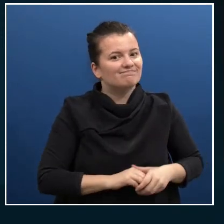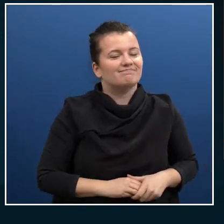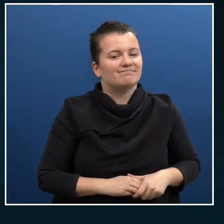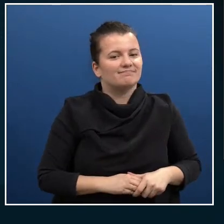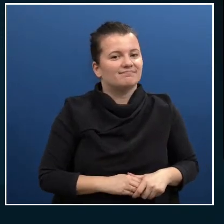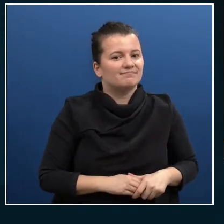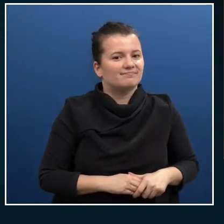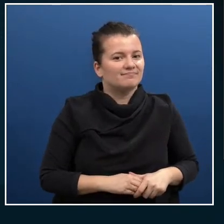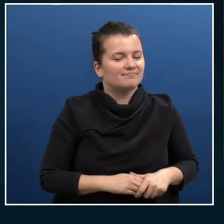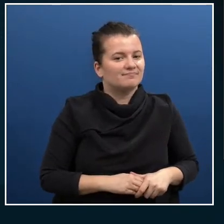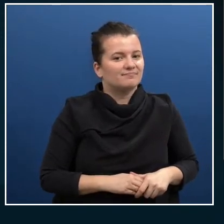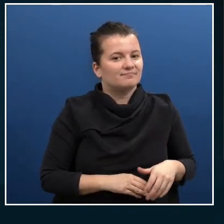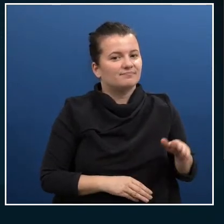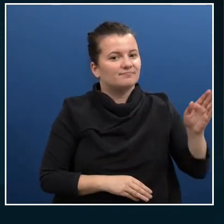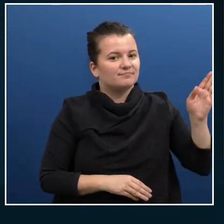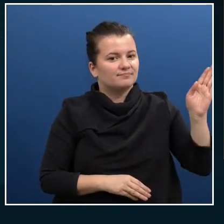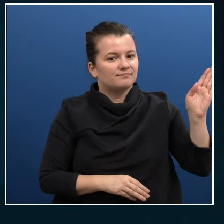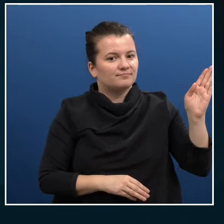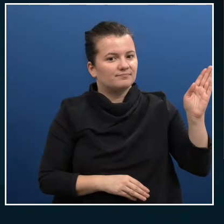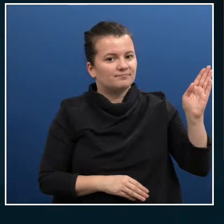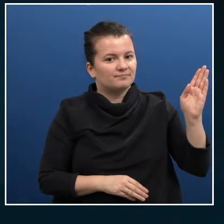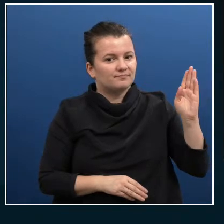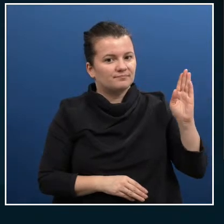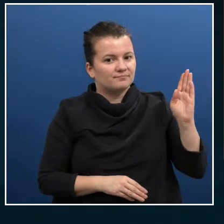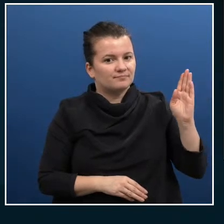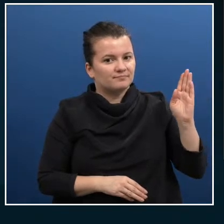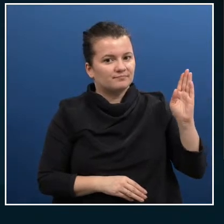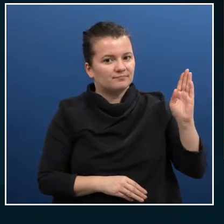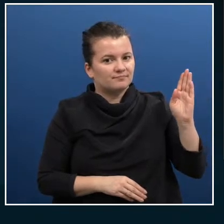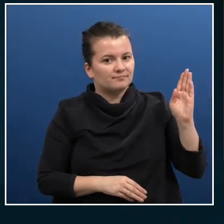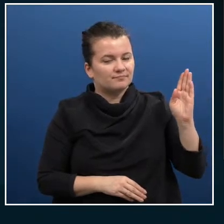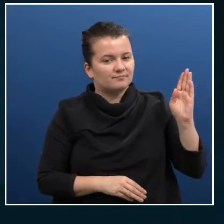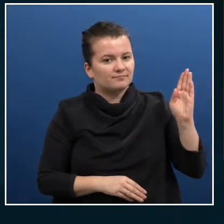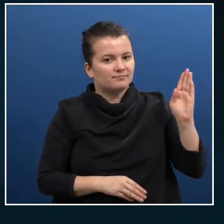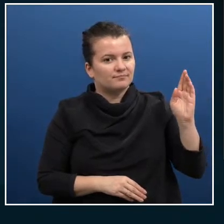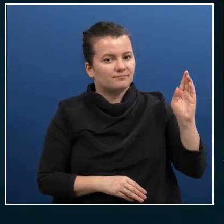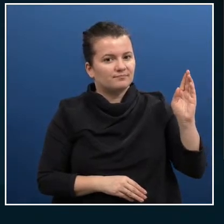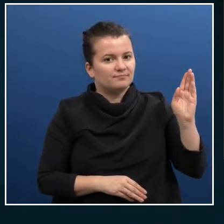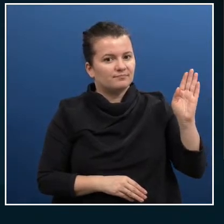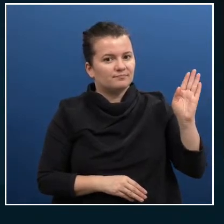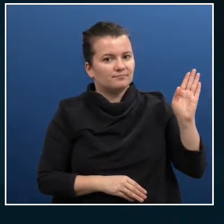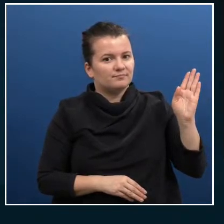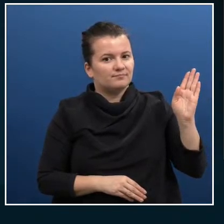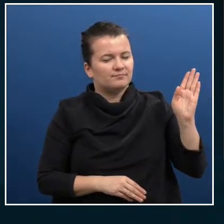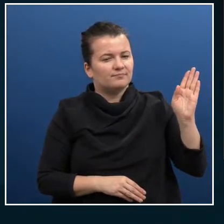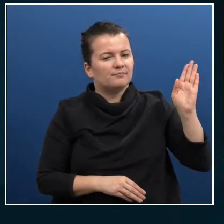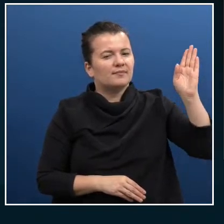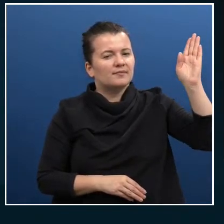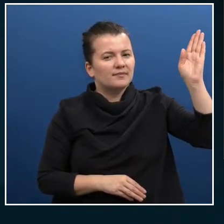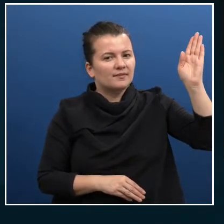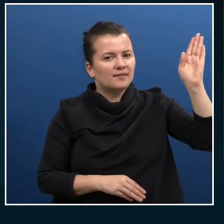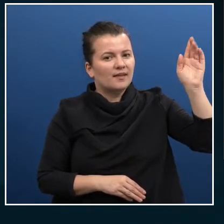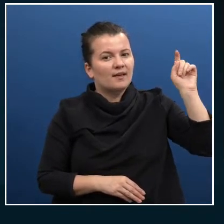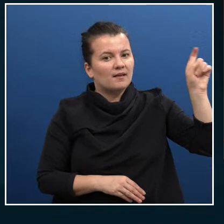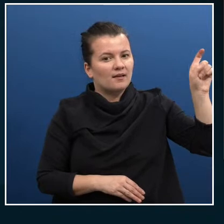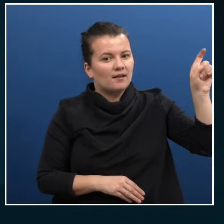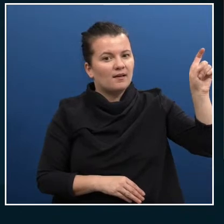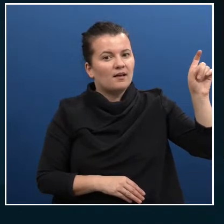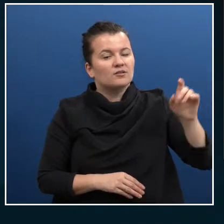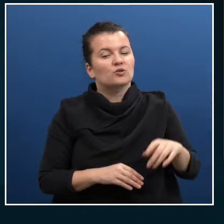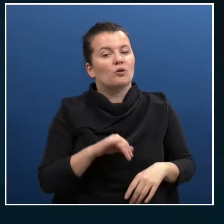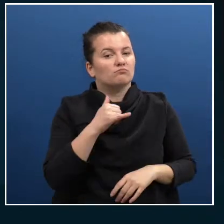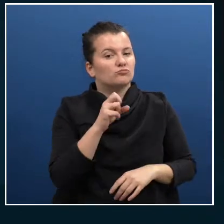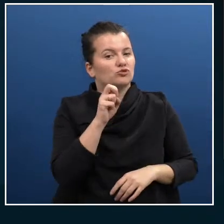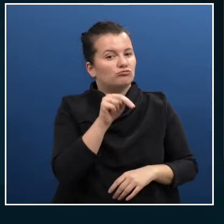And if we open this file up, and I will not do it side by side because it's not easy to read, we end up with a JSON file containing